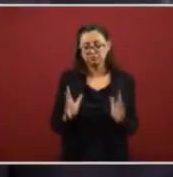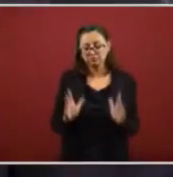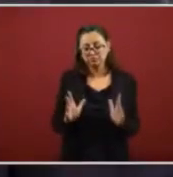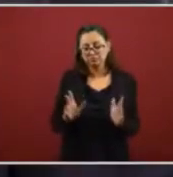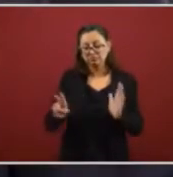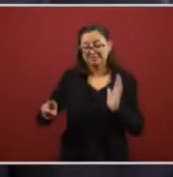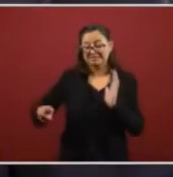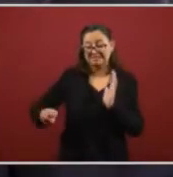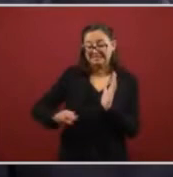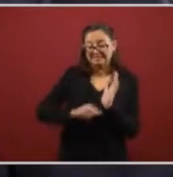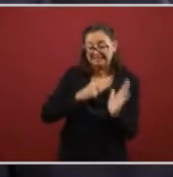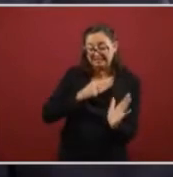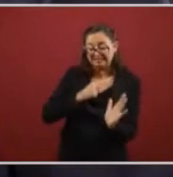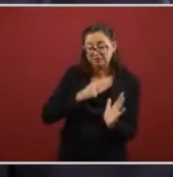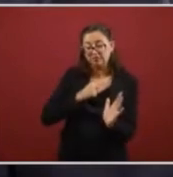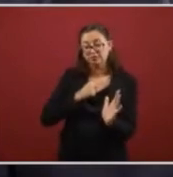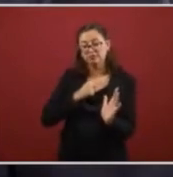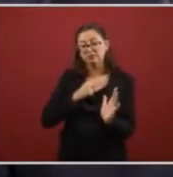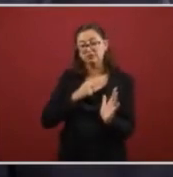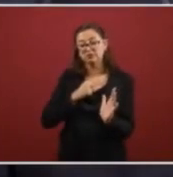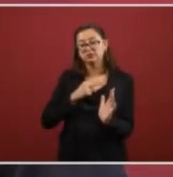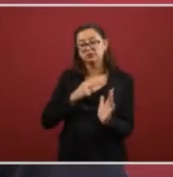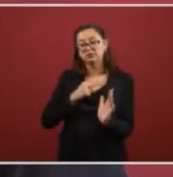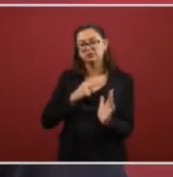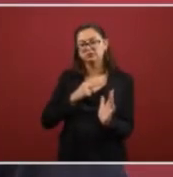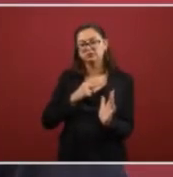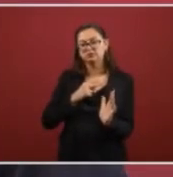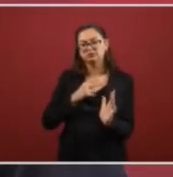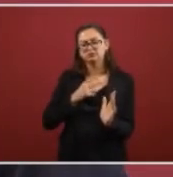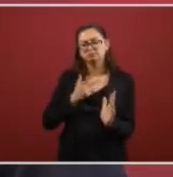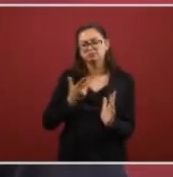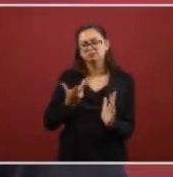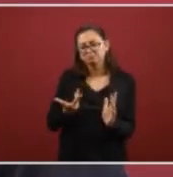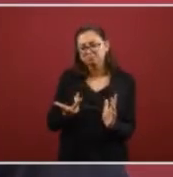That we will be able to sign it